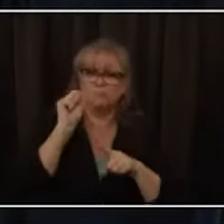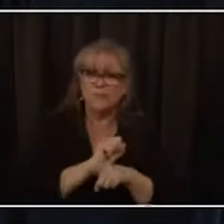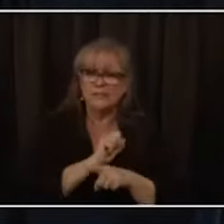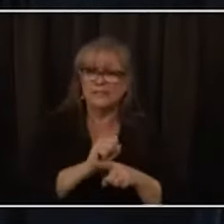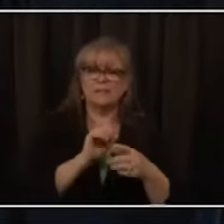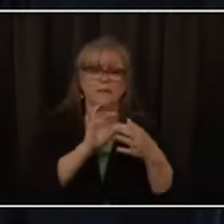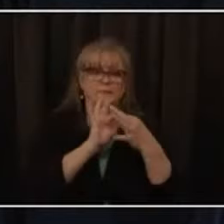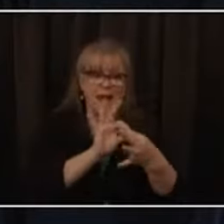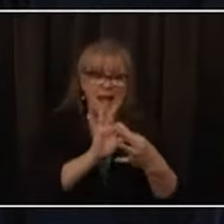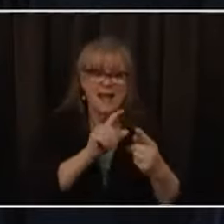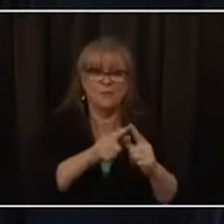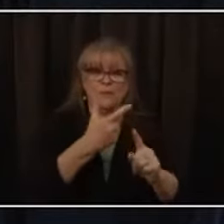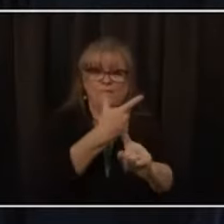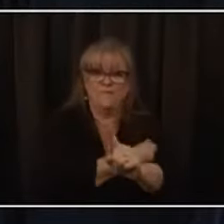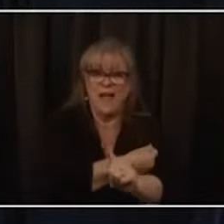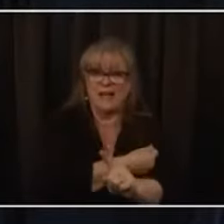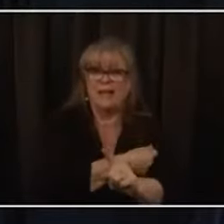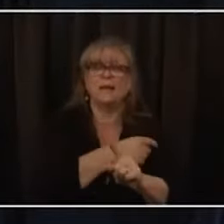the events?